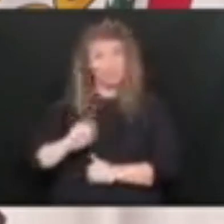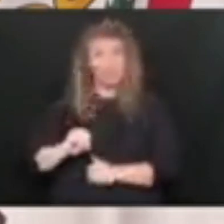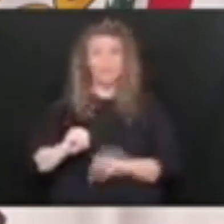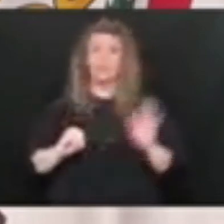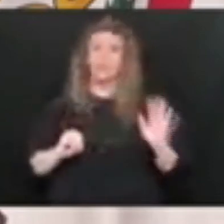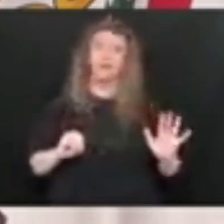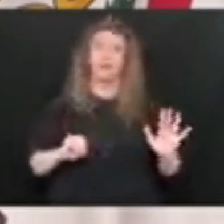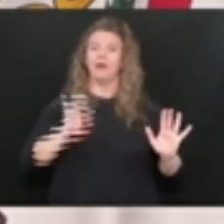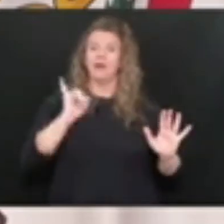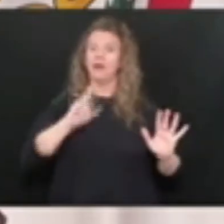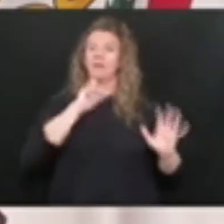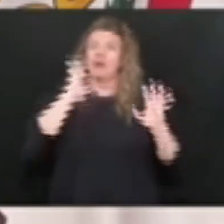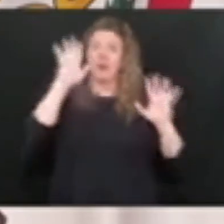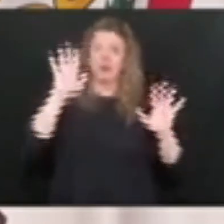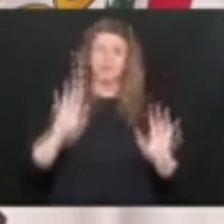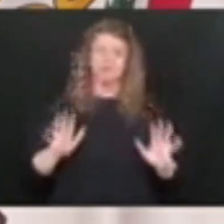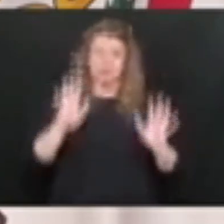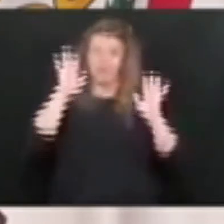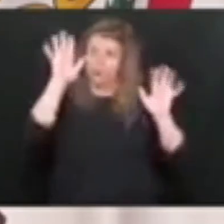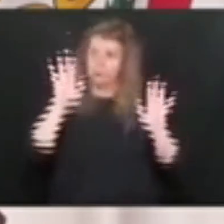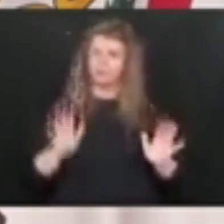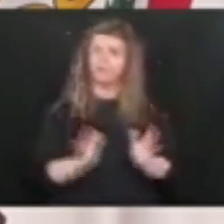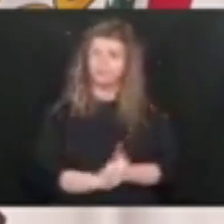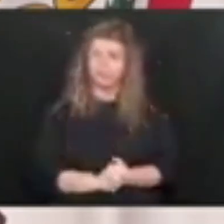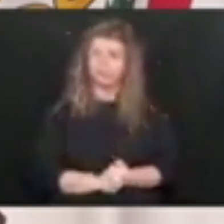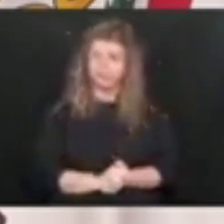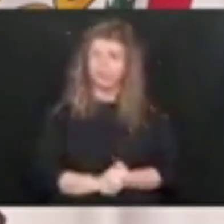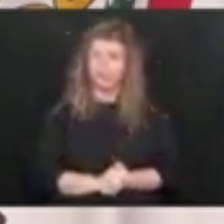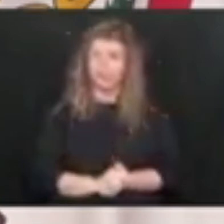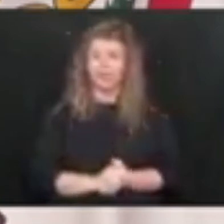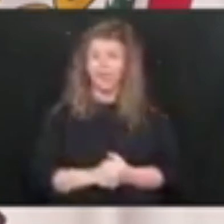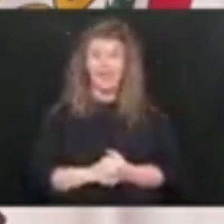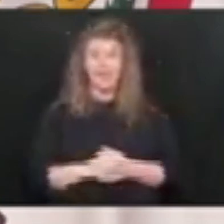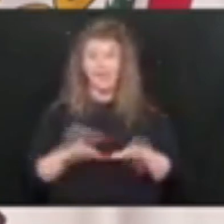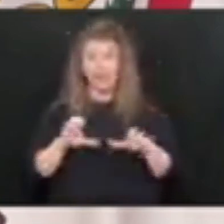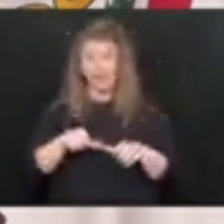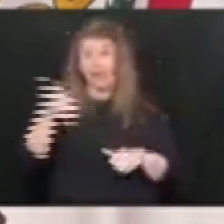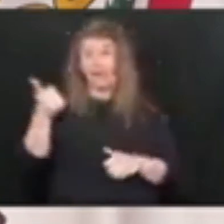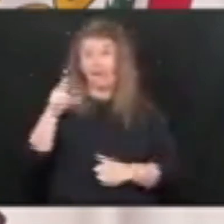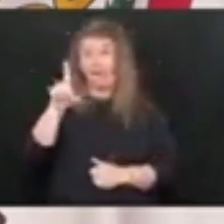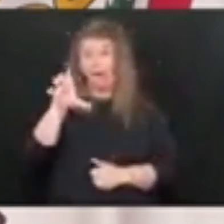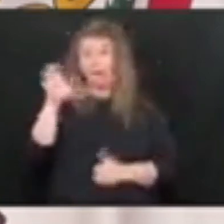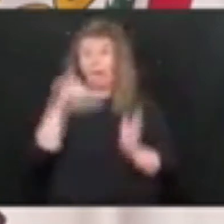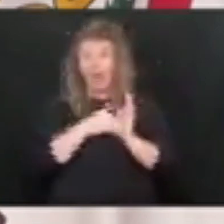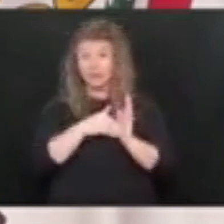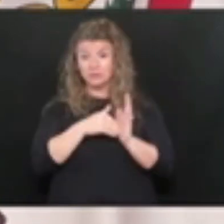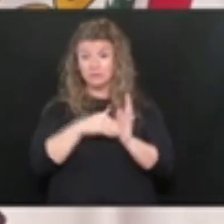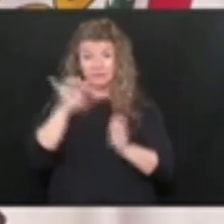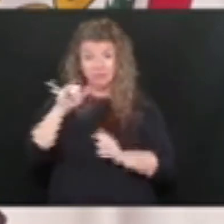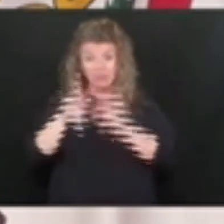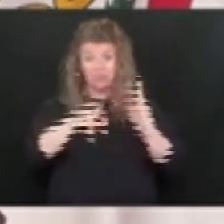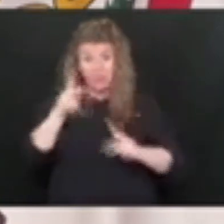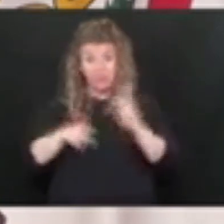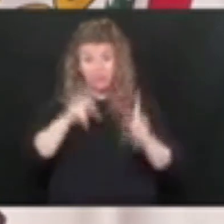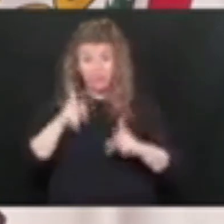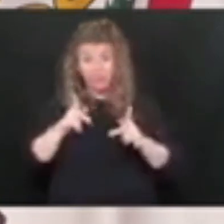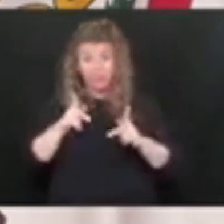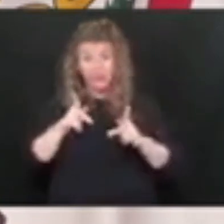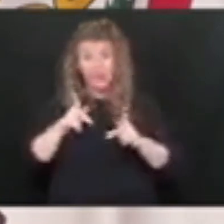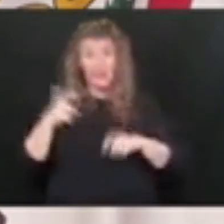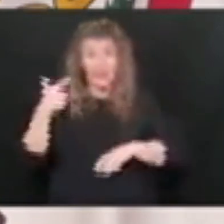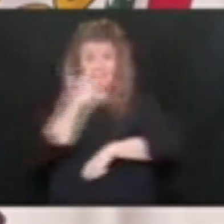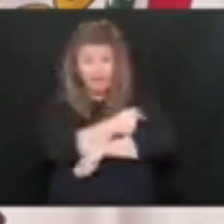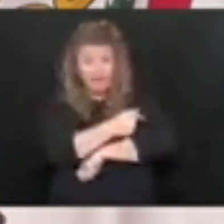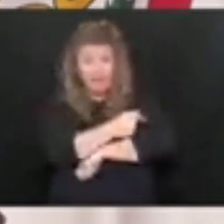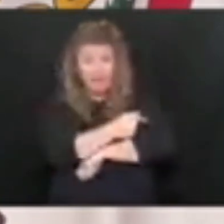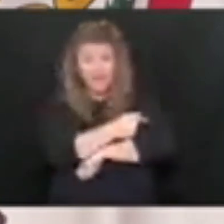be fabulous, fabulous. If we could pick up another 100,000 of those folks and get them